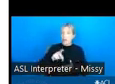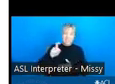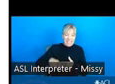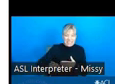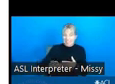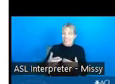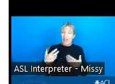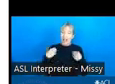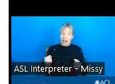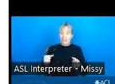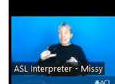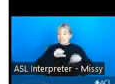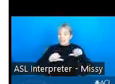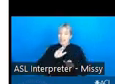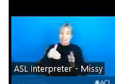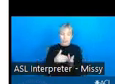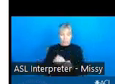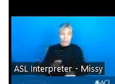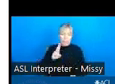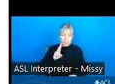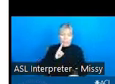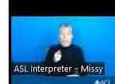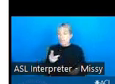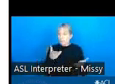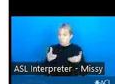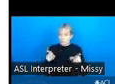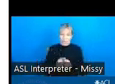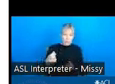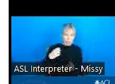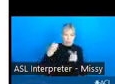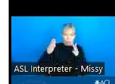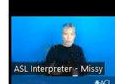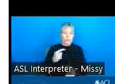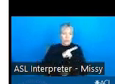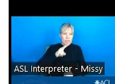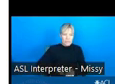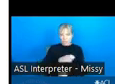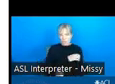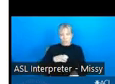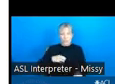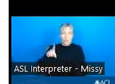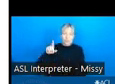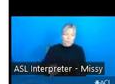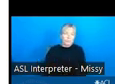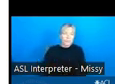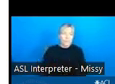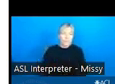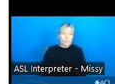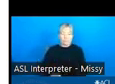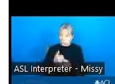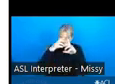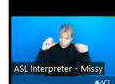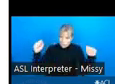Health Science Center at Houston. He has served as a chairperson of the National Council on Disability, president